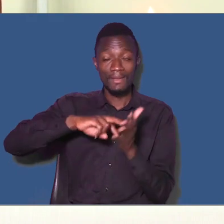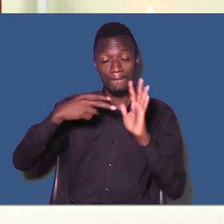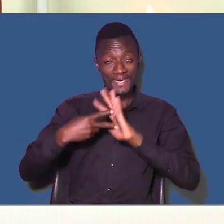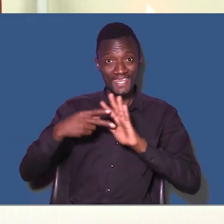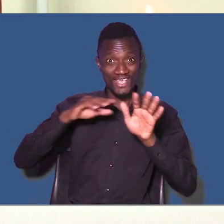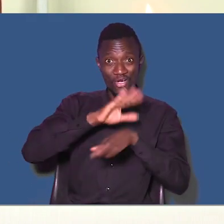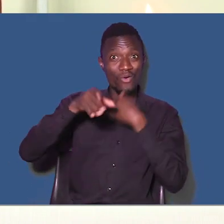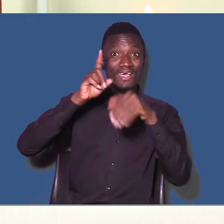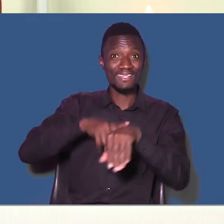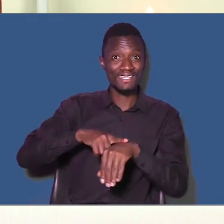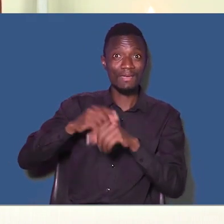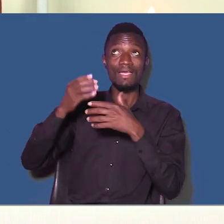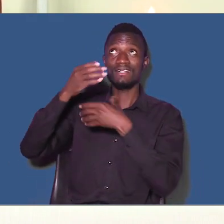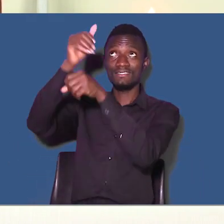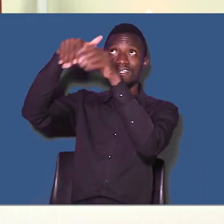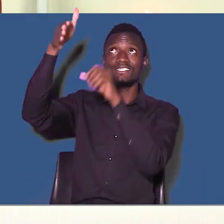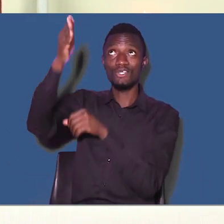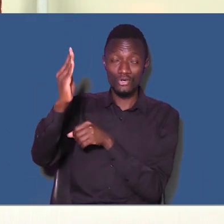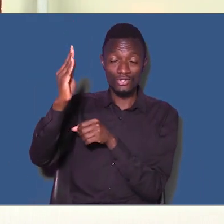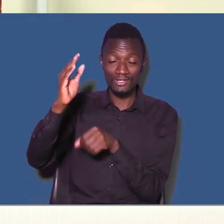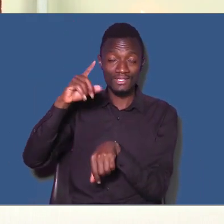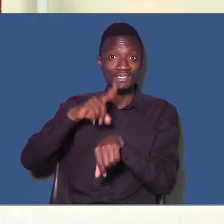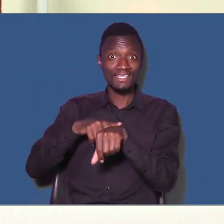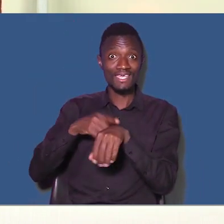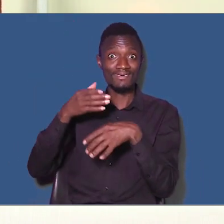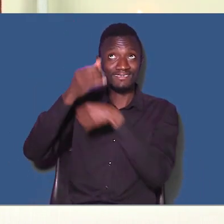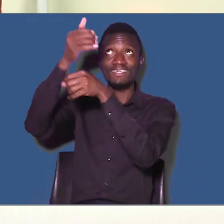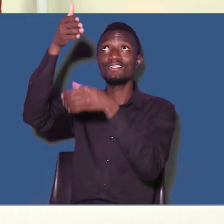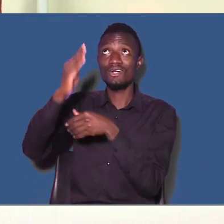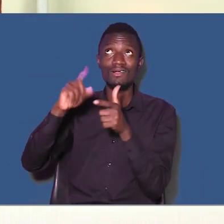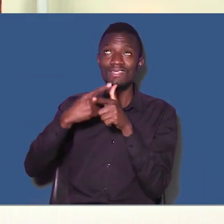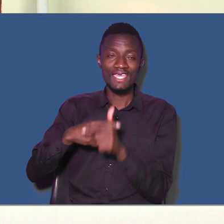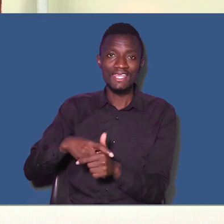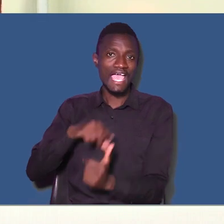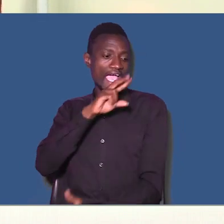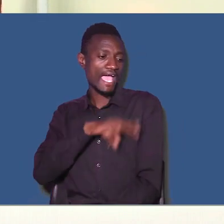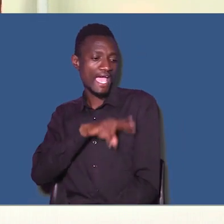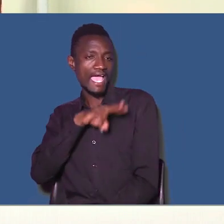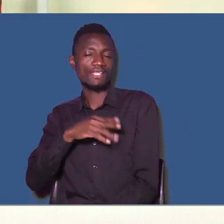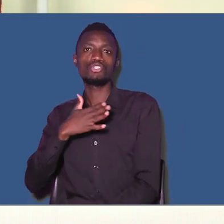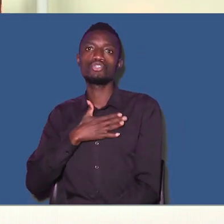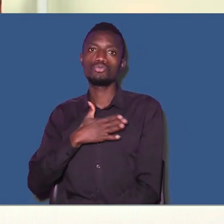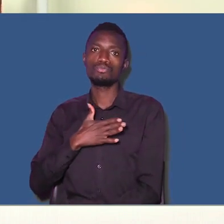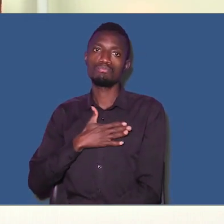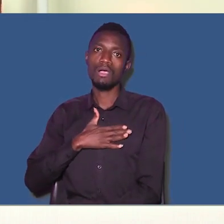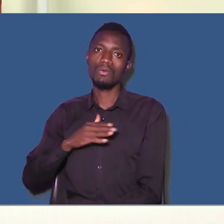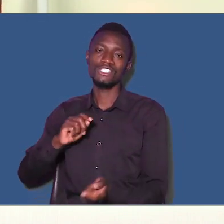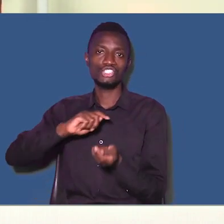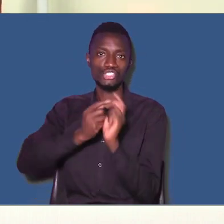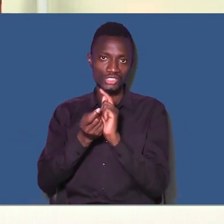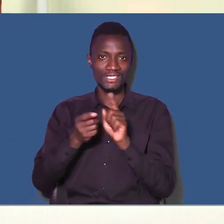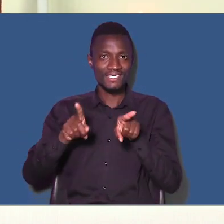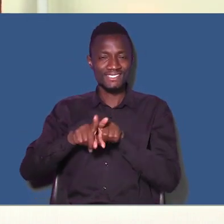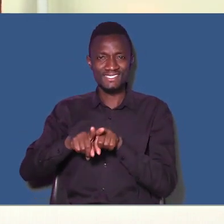our attitudes. It can change our appetites from wanting everything to accepting